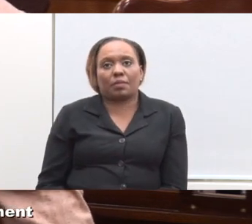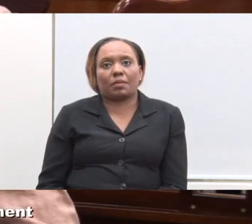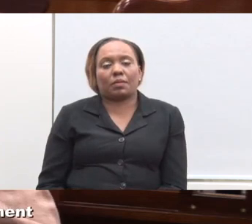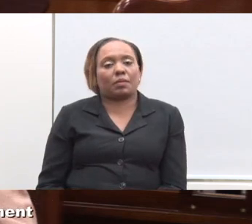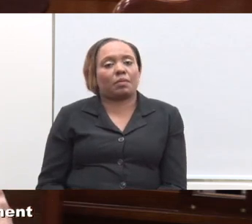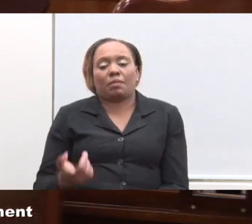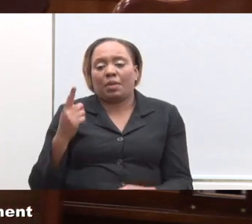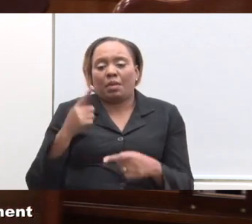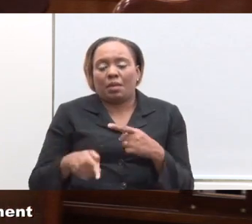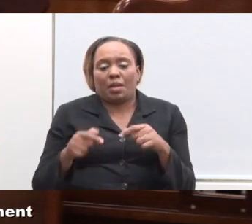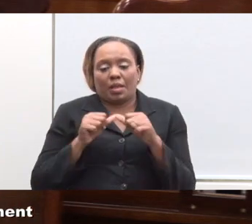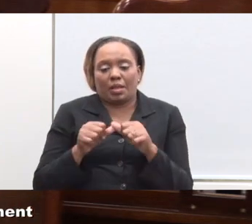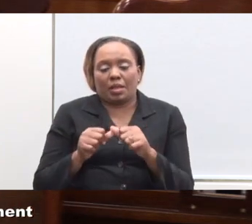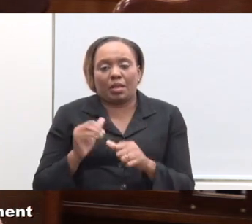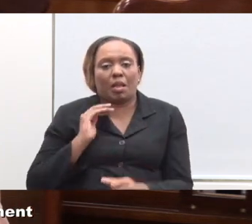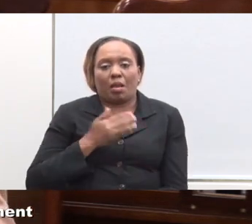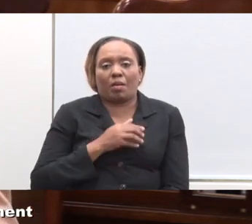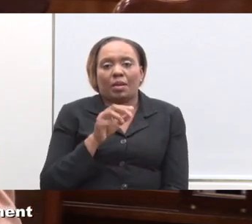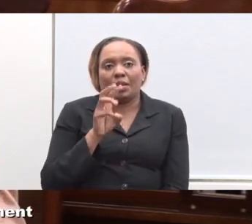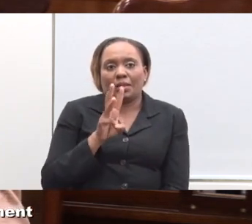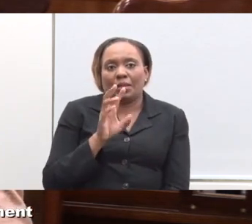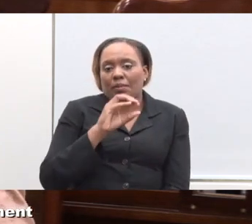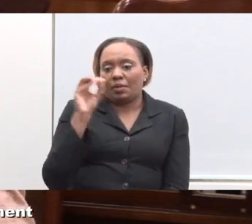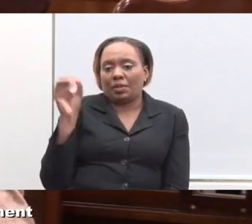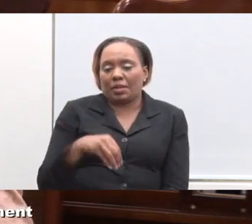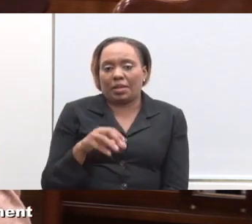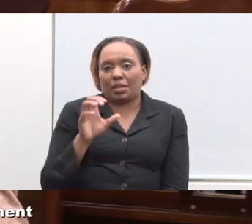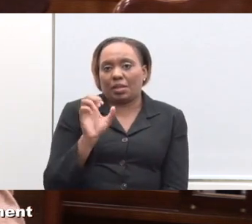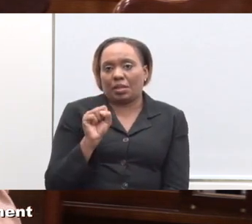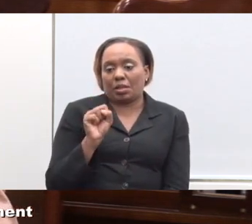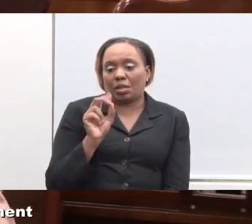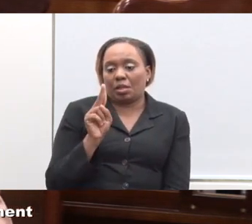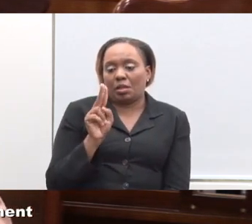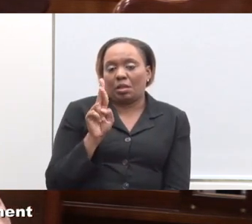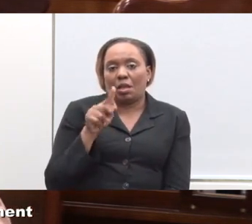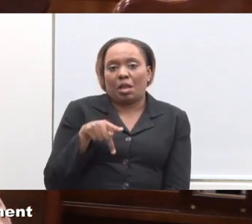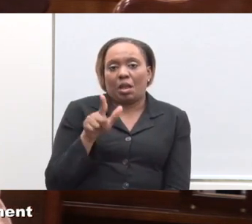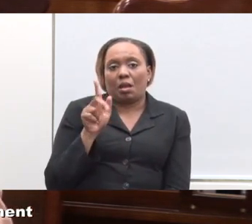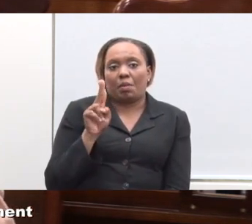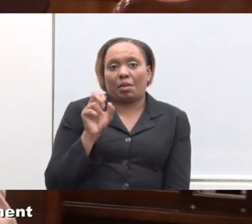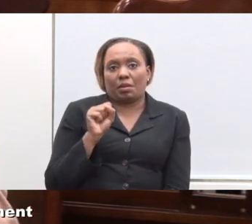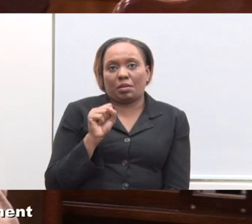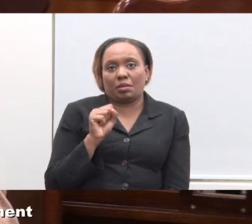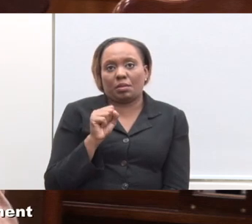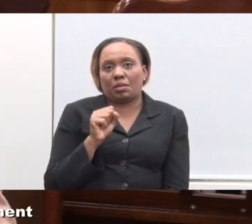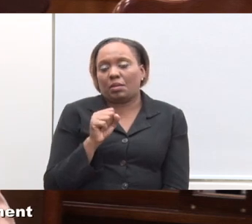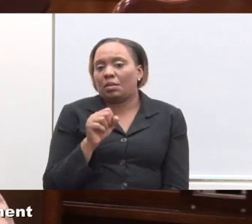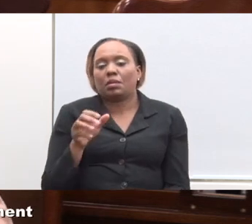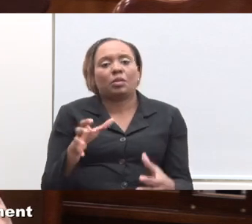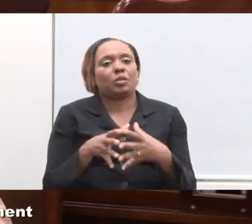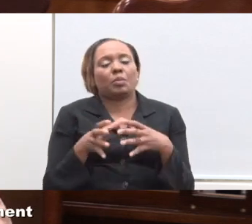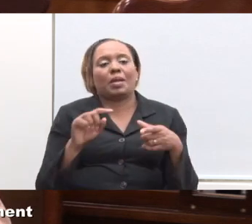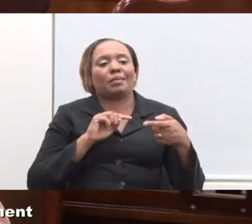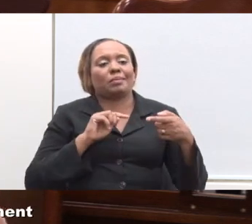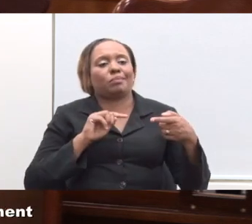surplus anymore. Not with the level of suffering that is going to ensue